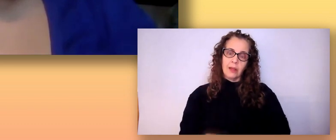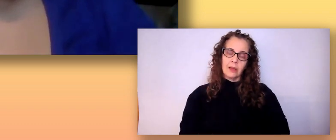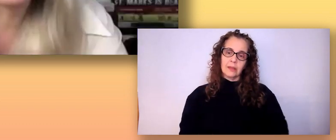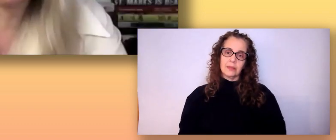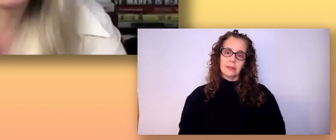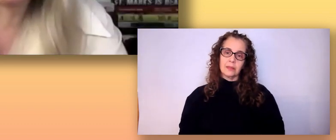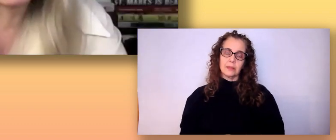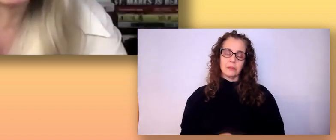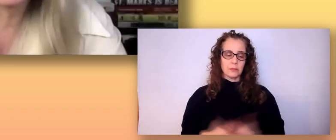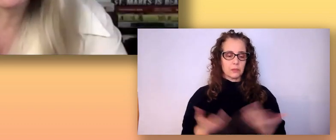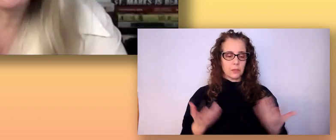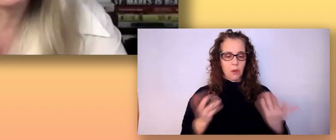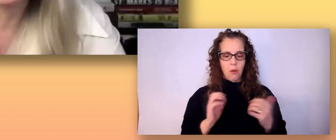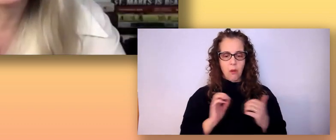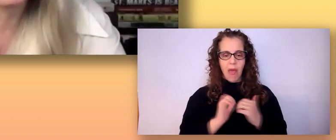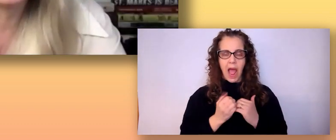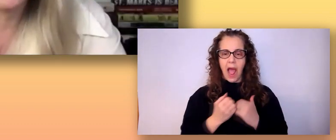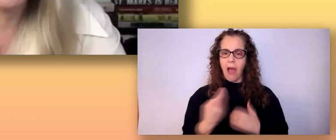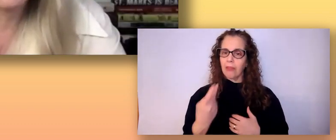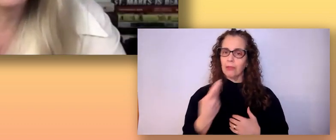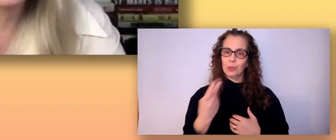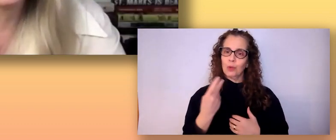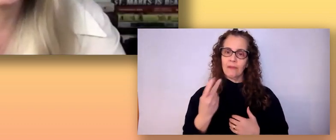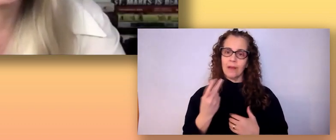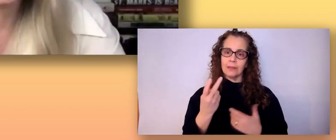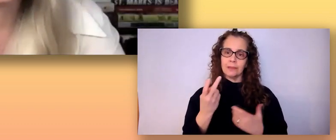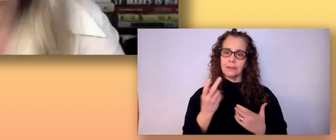So then how can we be okay before?